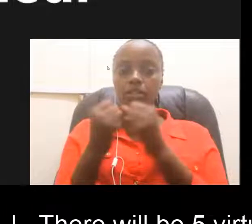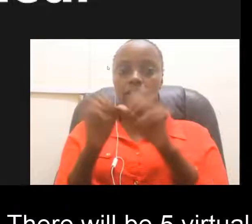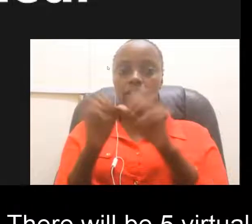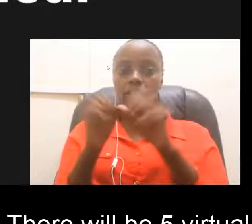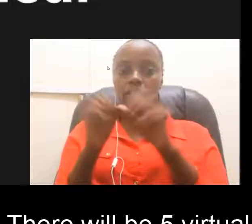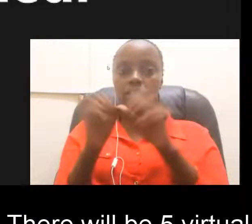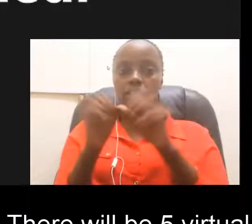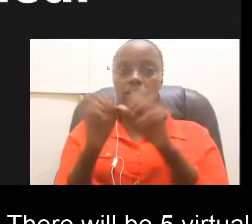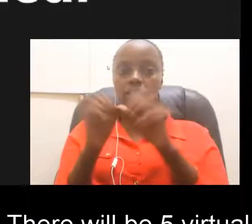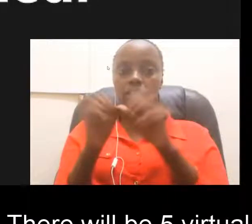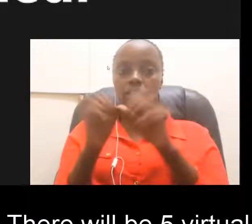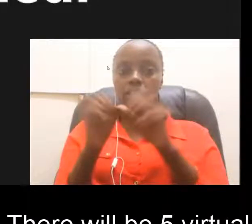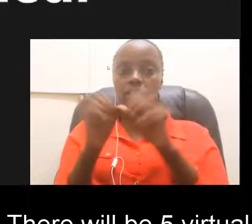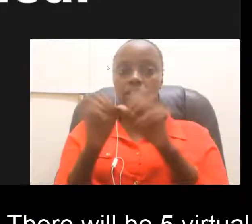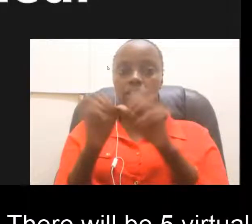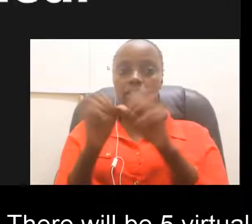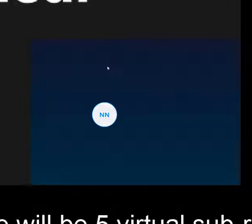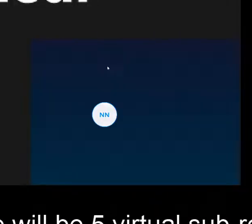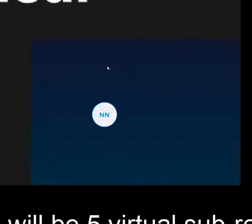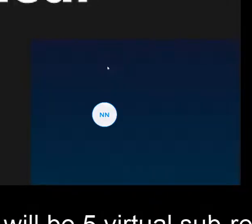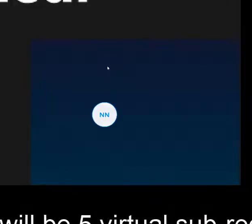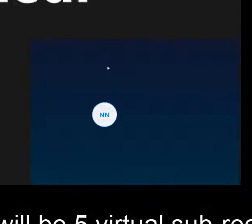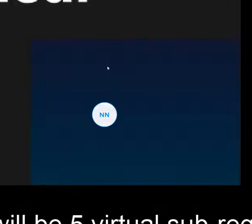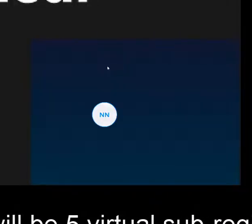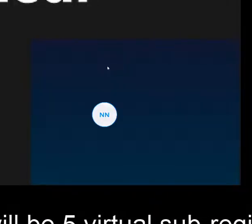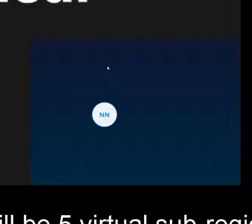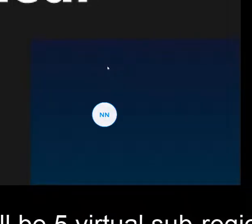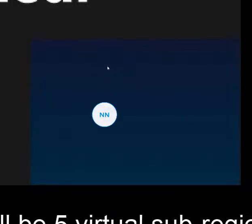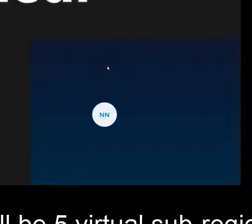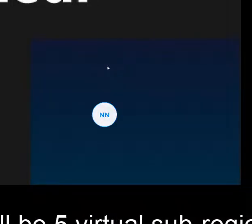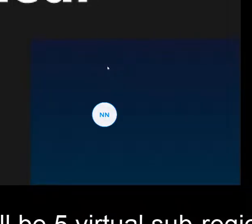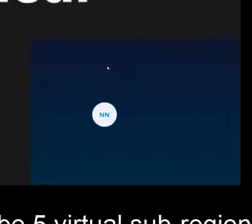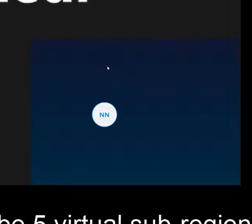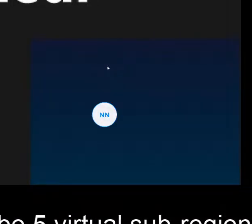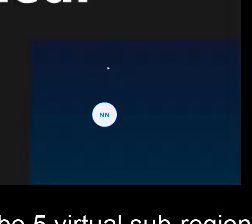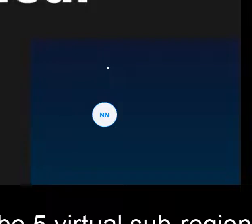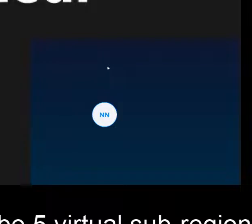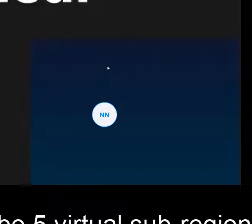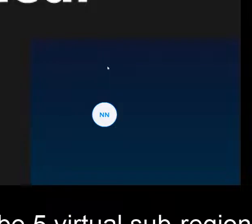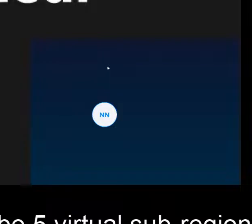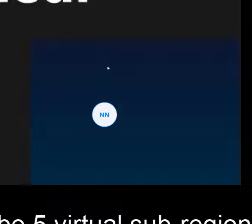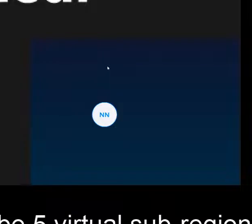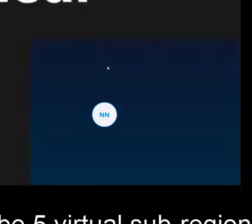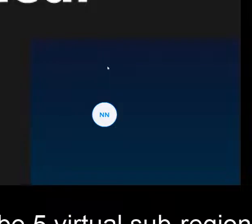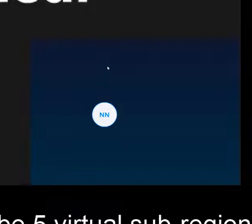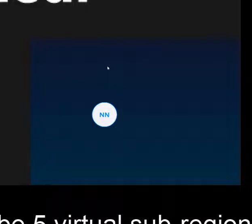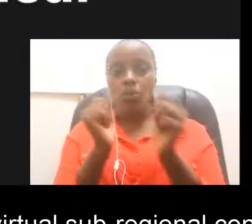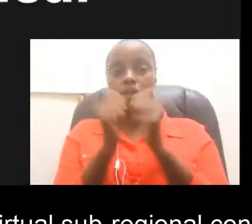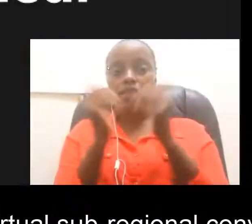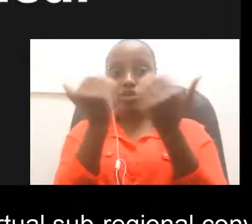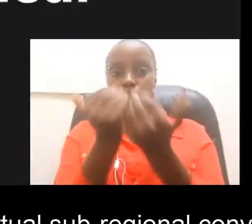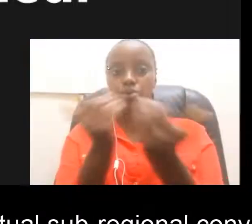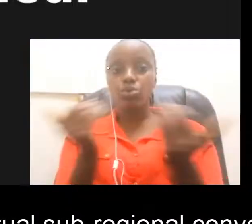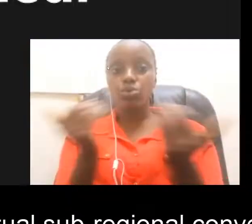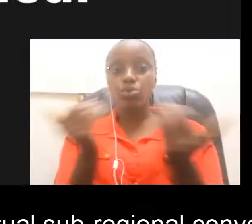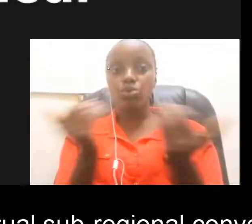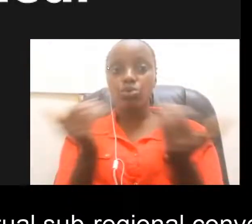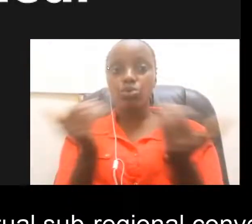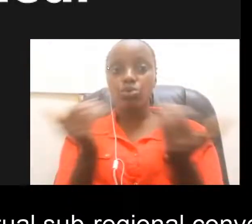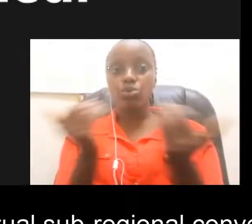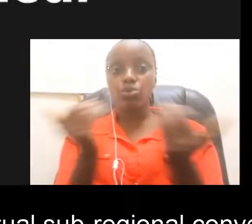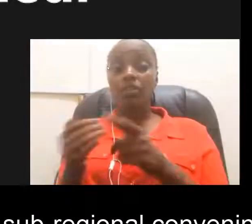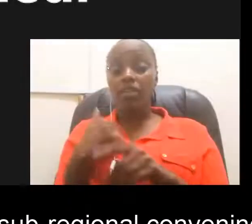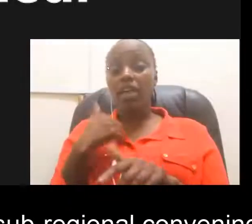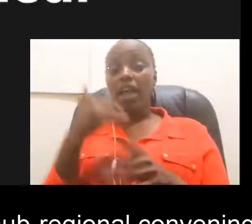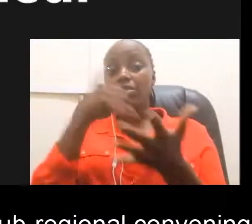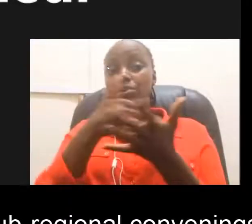people, particularly for that cohort that we are still servicing under the banner of children, but they also fall within